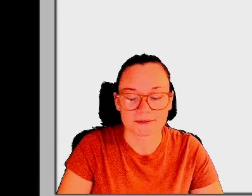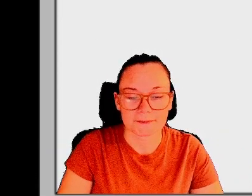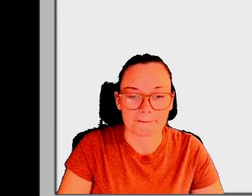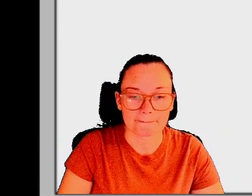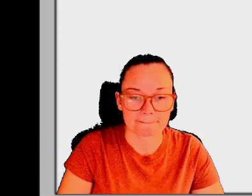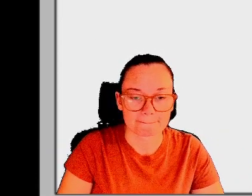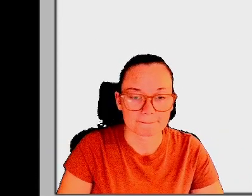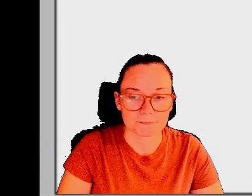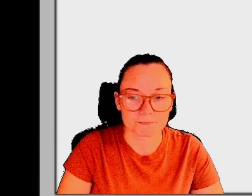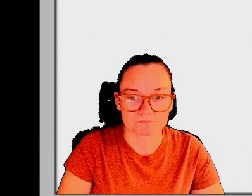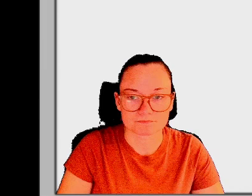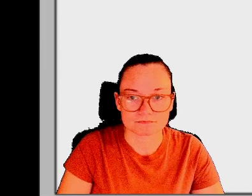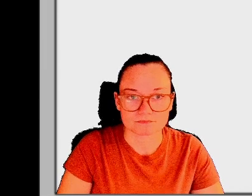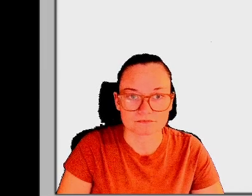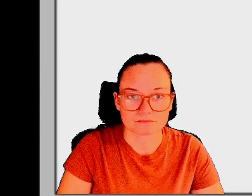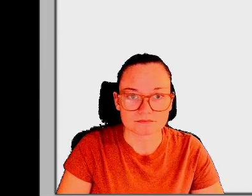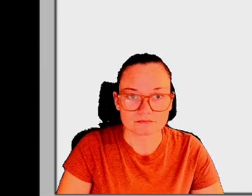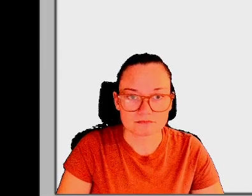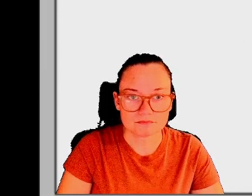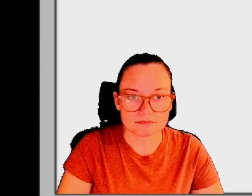3 halves